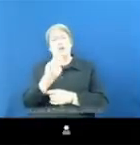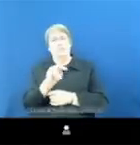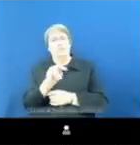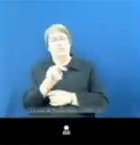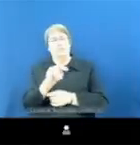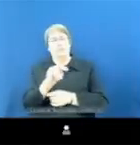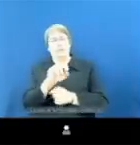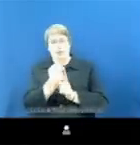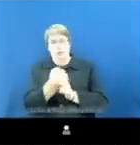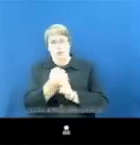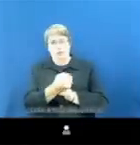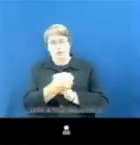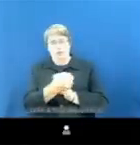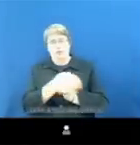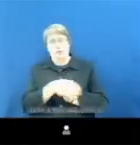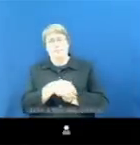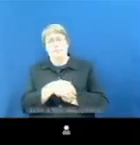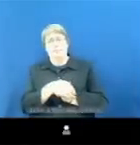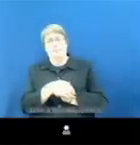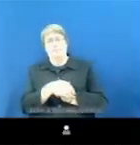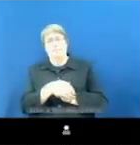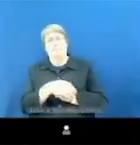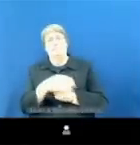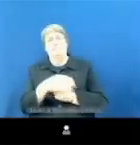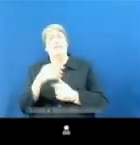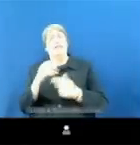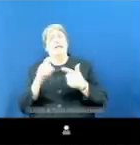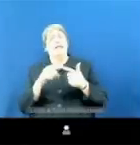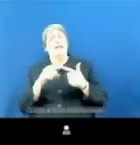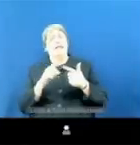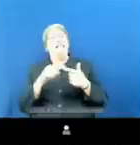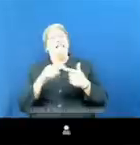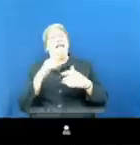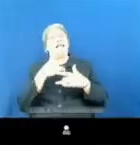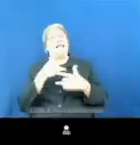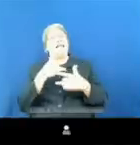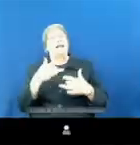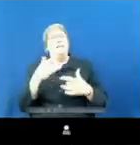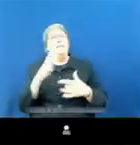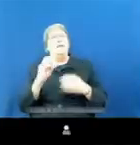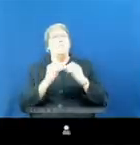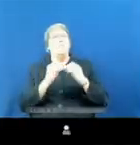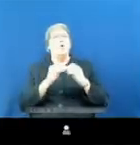They tend to be interpreting dialogues as opposed to monologues.